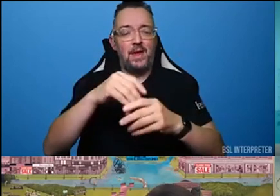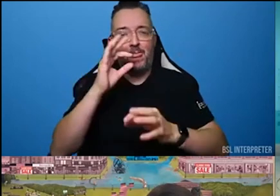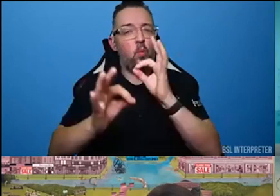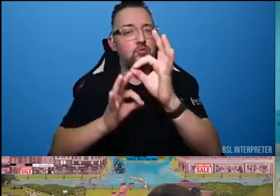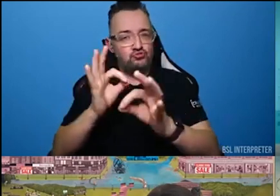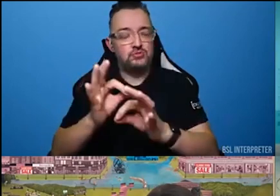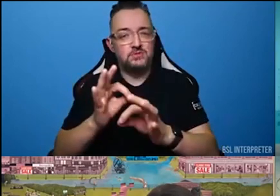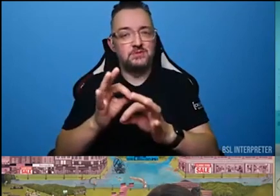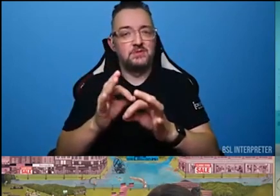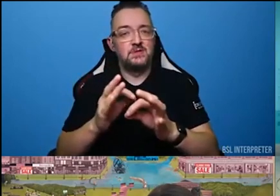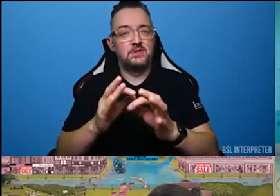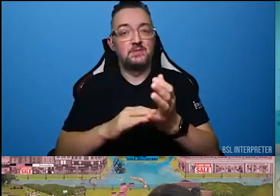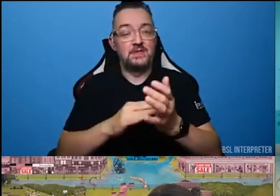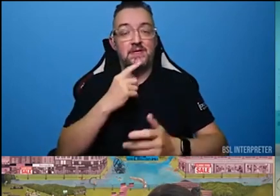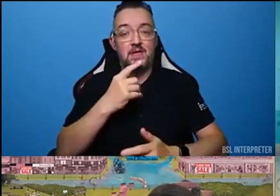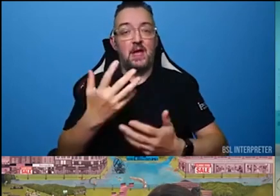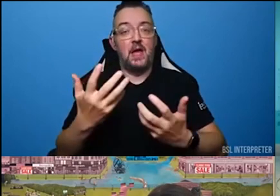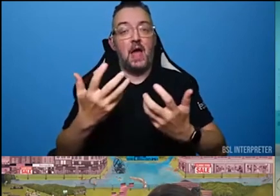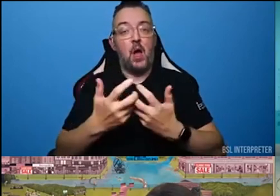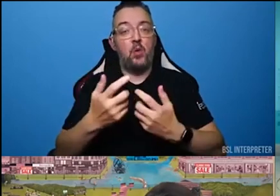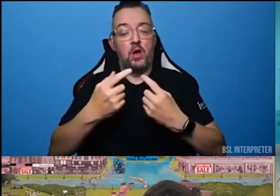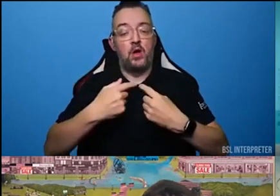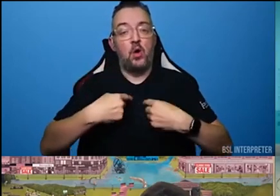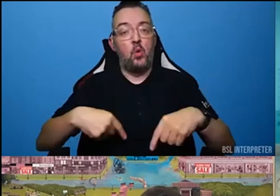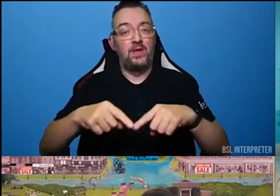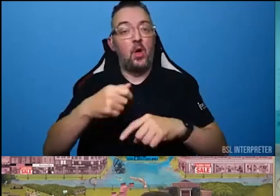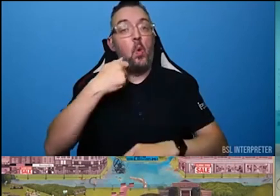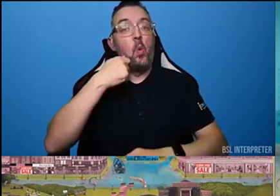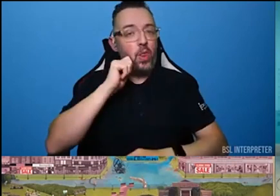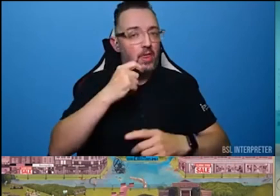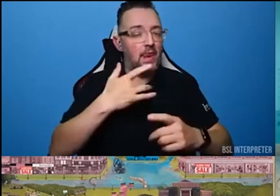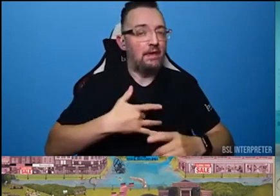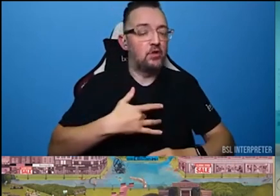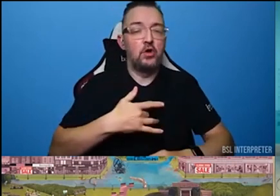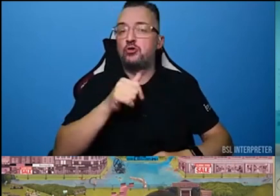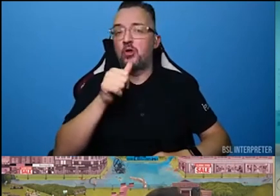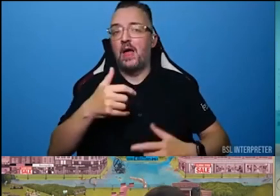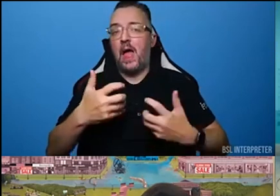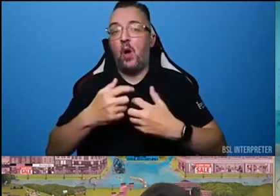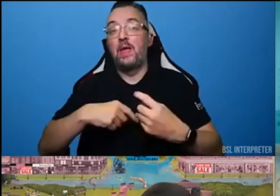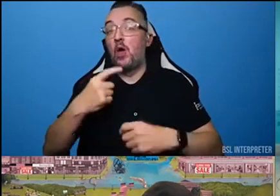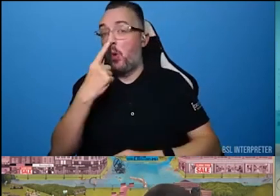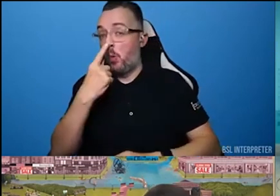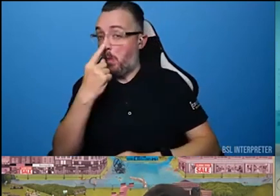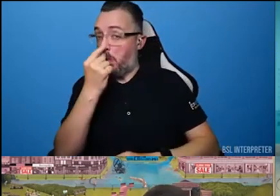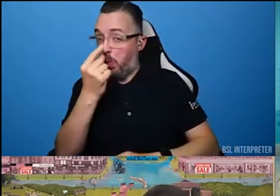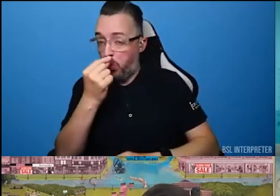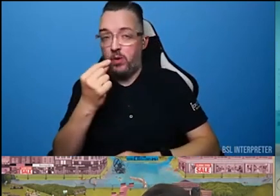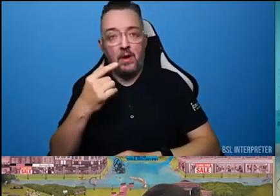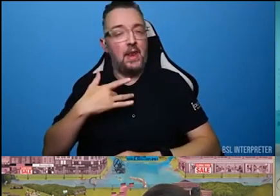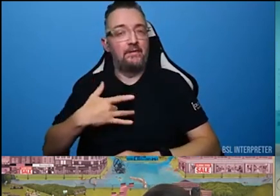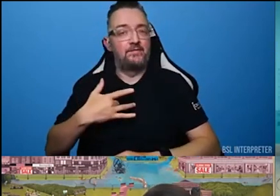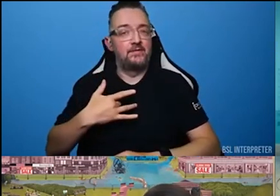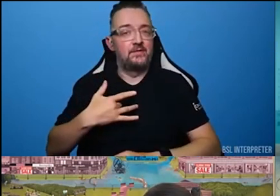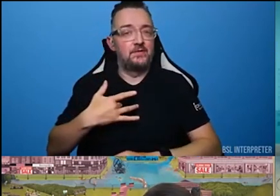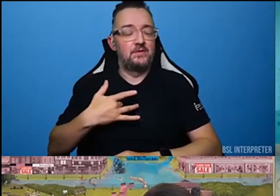That it says that how we will live, but not how we could live, but how we will live. So all of us are taking